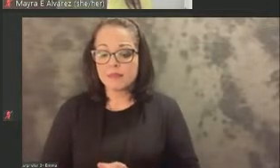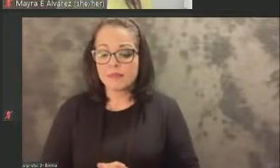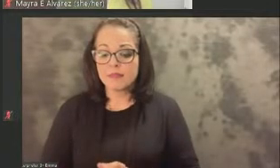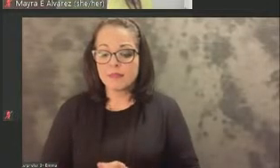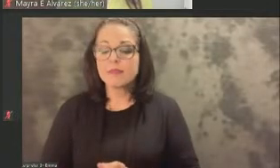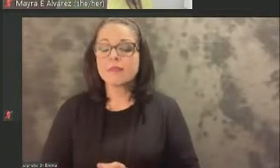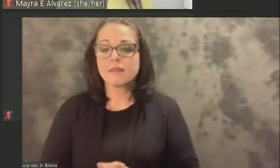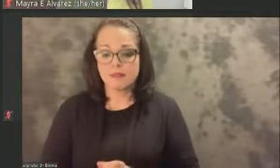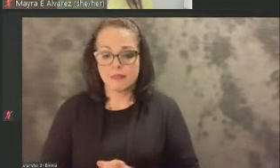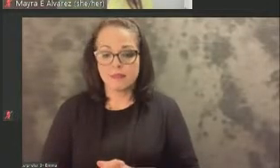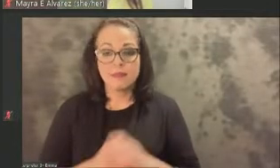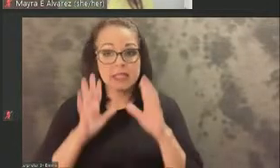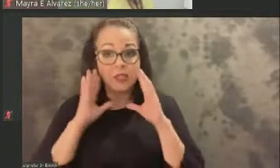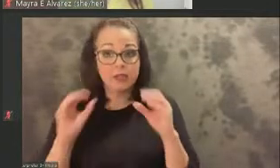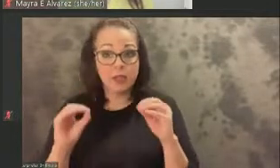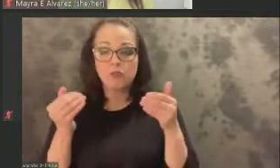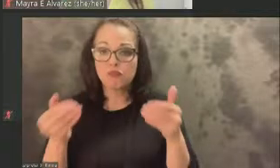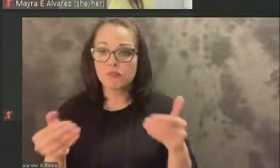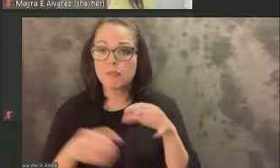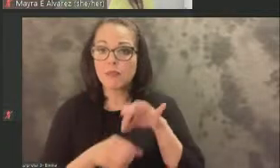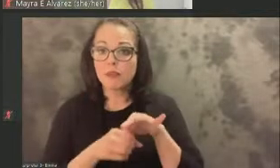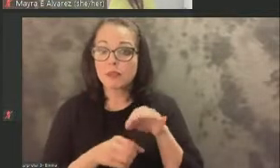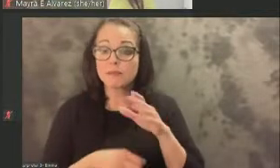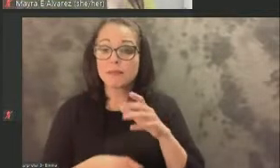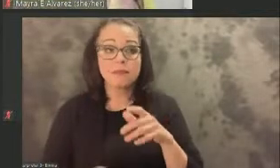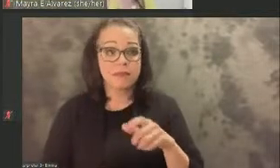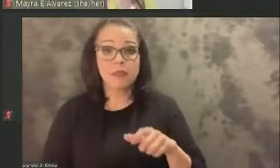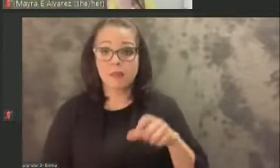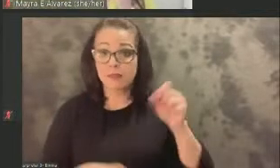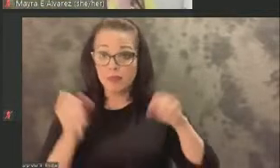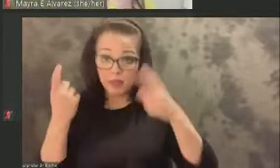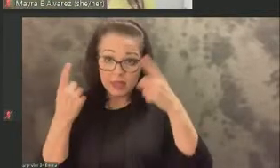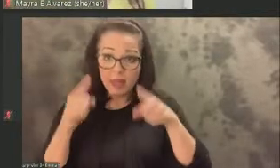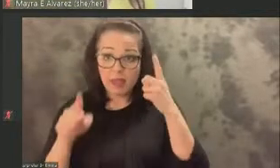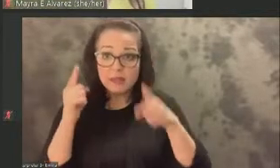Okay, thank you. Hearing none, we can proceed to voting. Yeas, please.